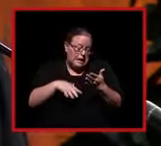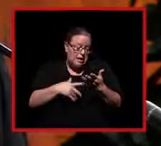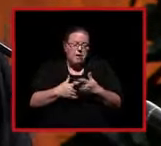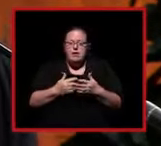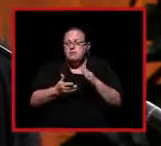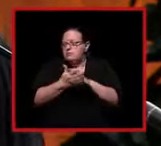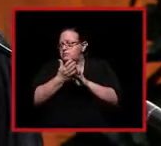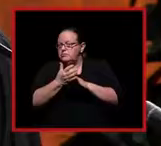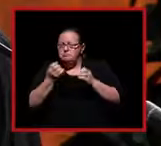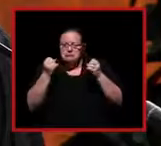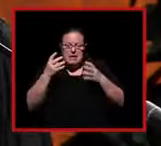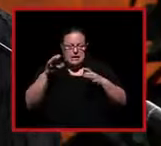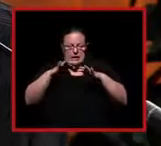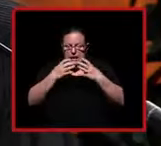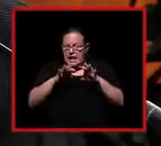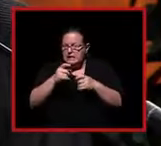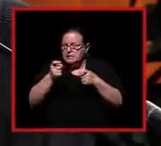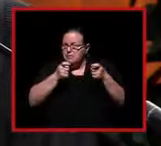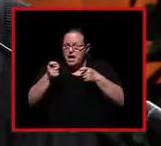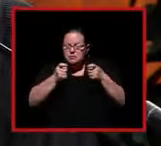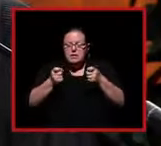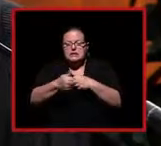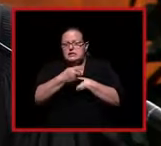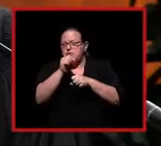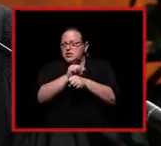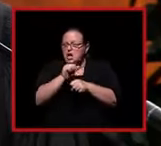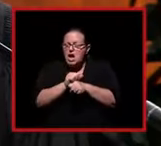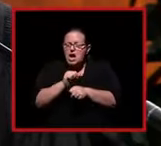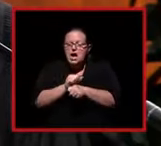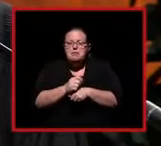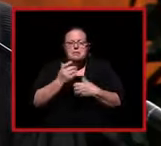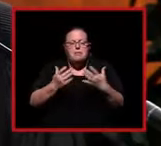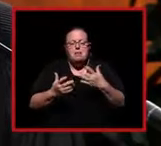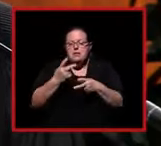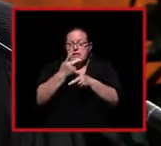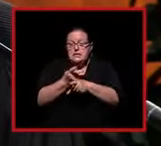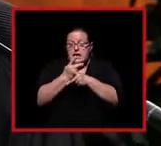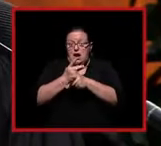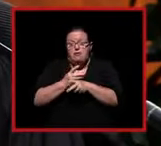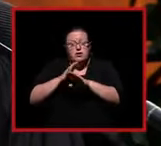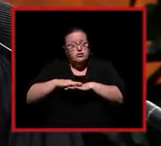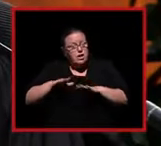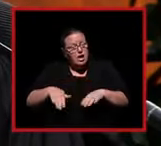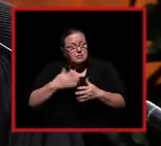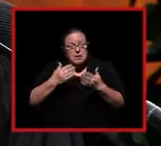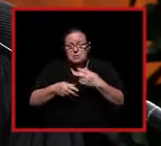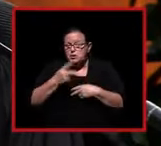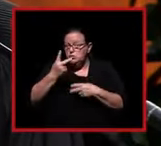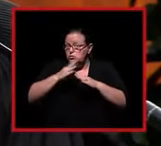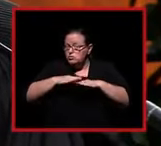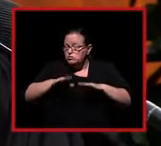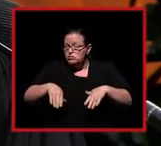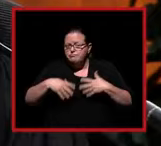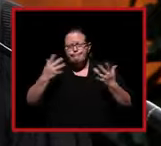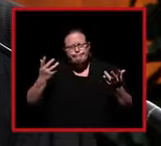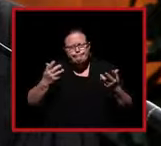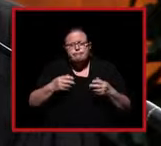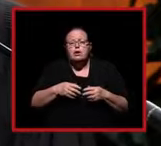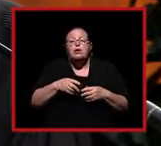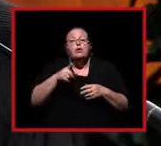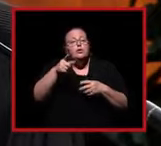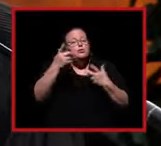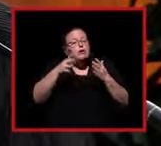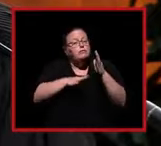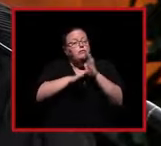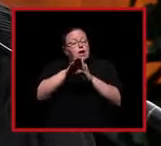multiple classes, sometimes several jobs, perhaps even taking care of a child or two. You have developed skills that